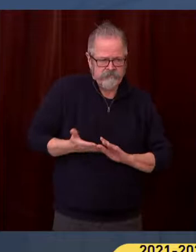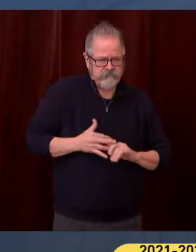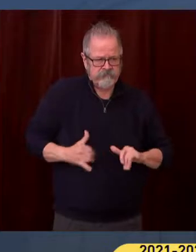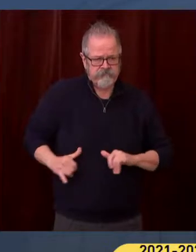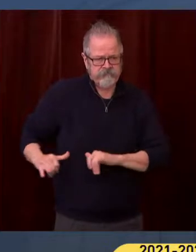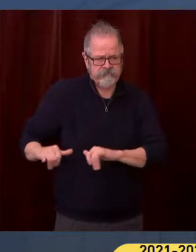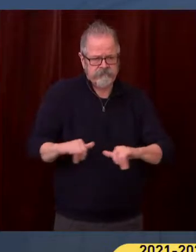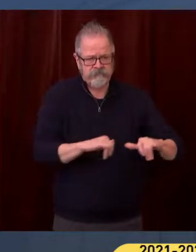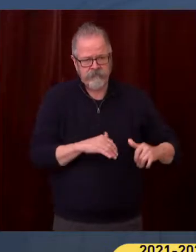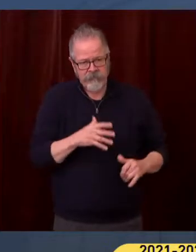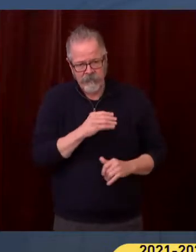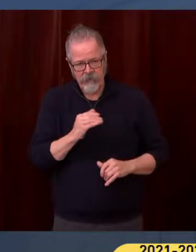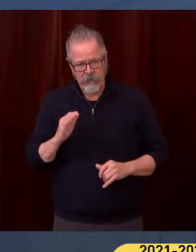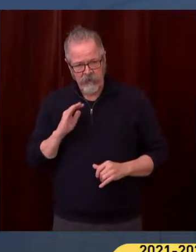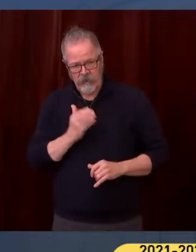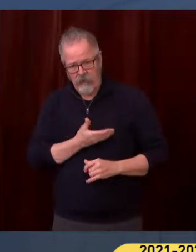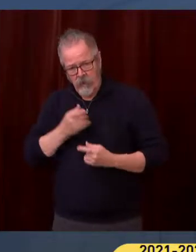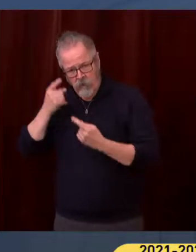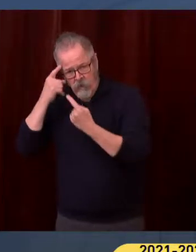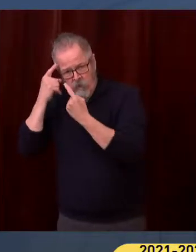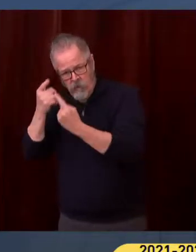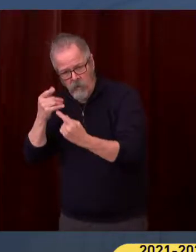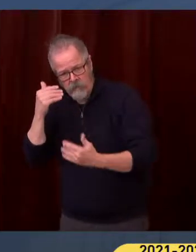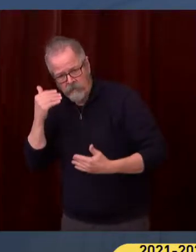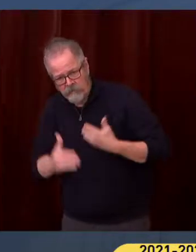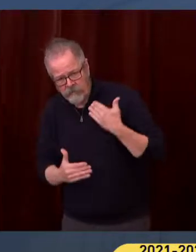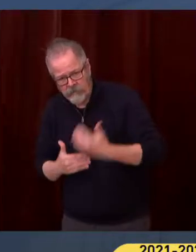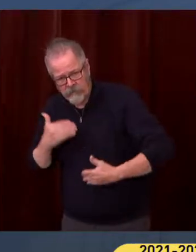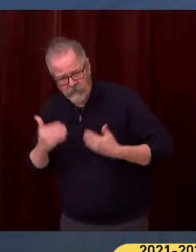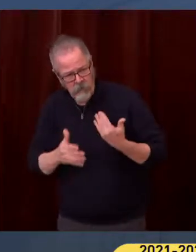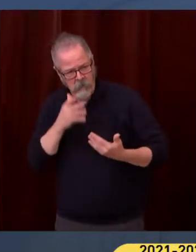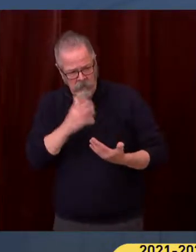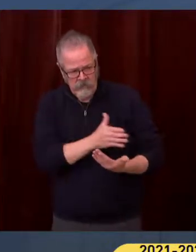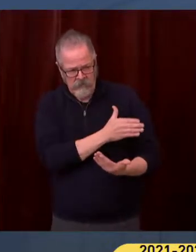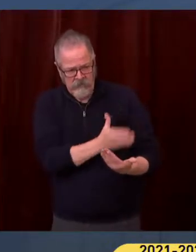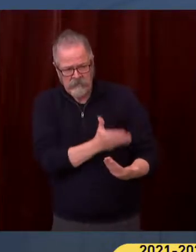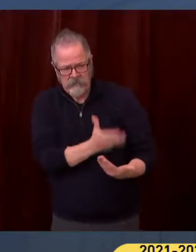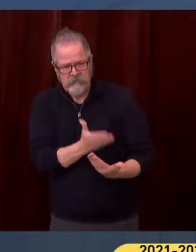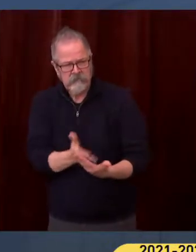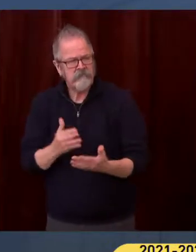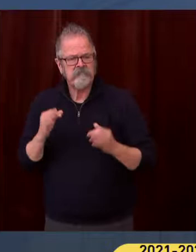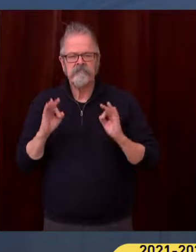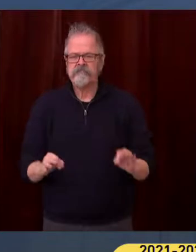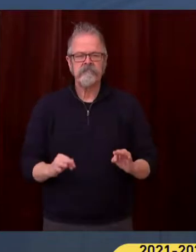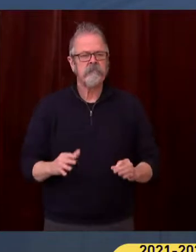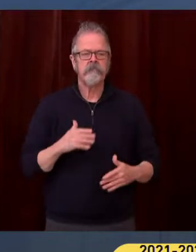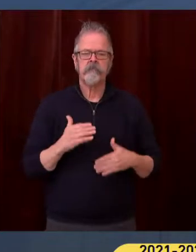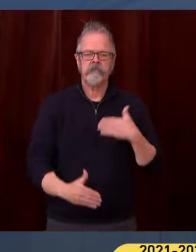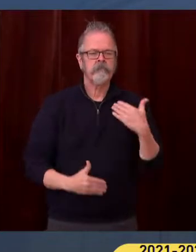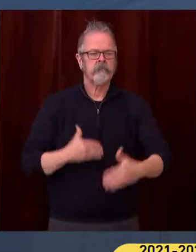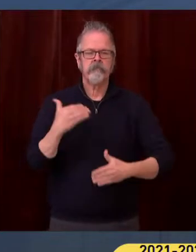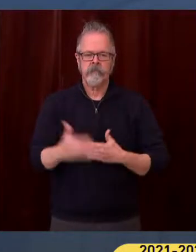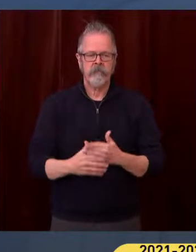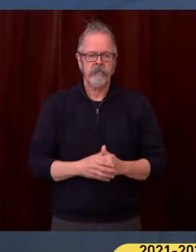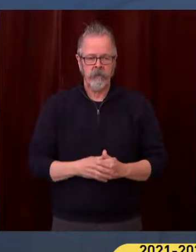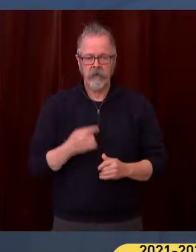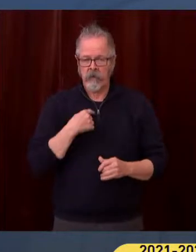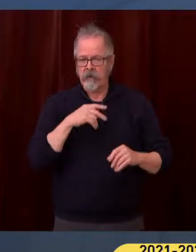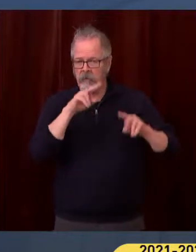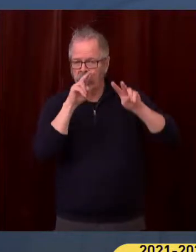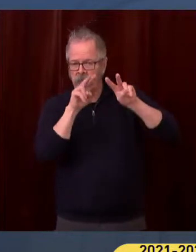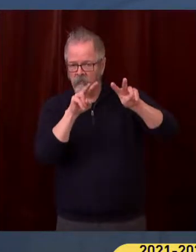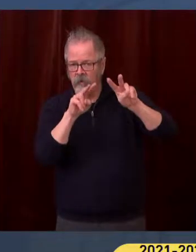centered on environmental justice. So I will be looking forward to the hard work that this will